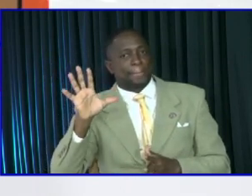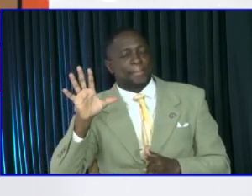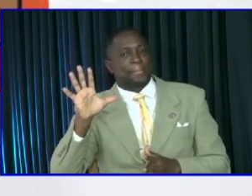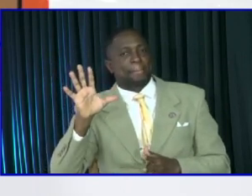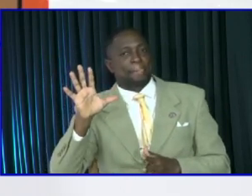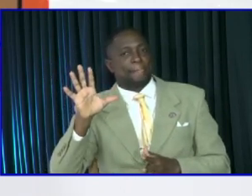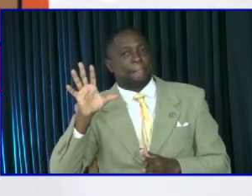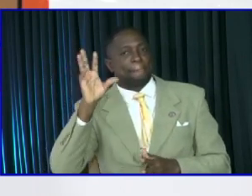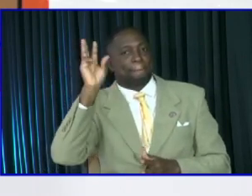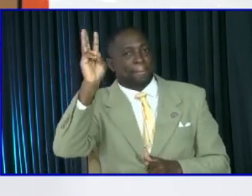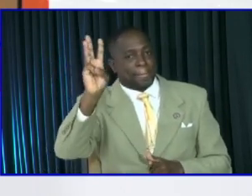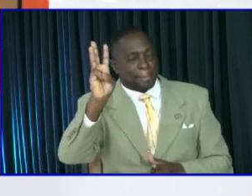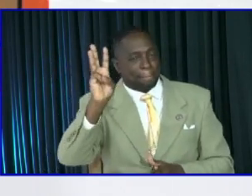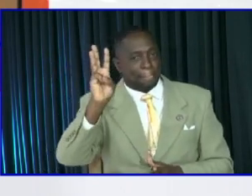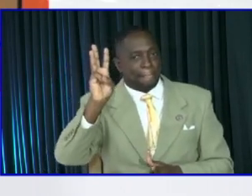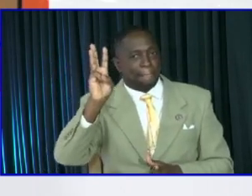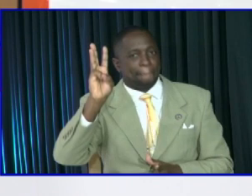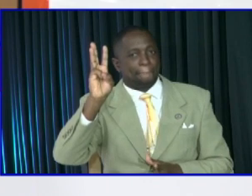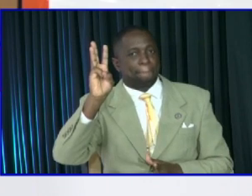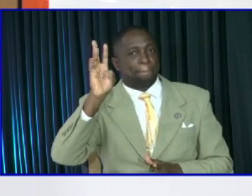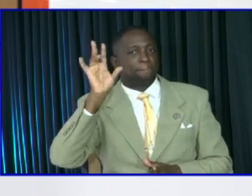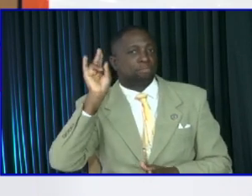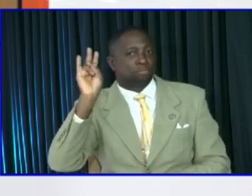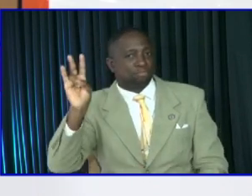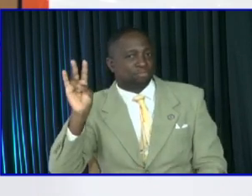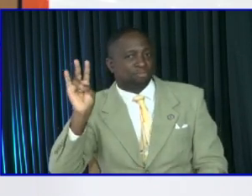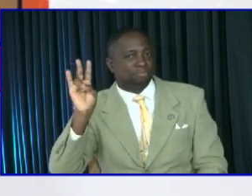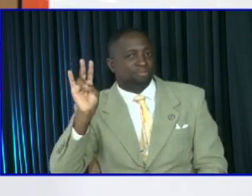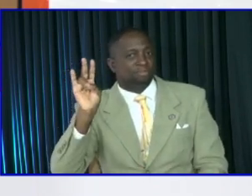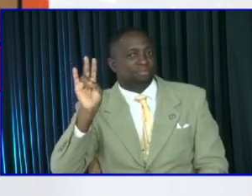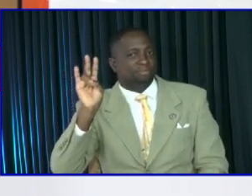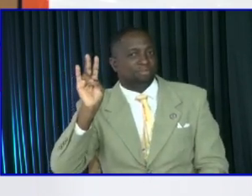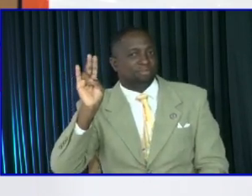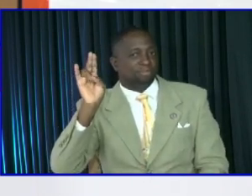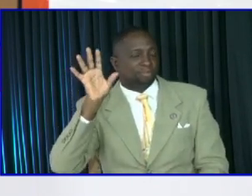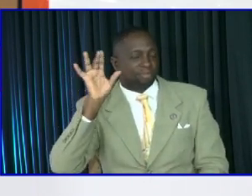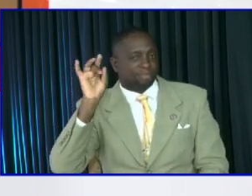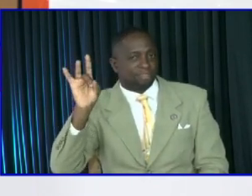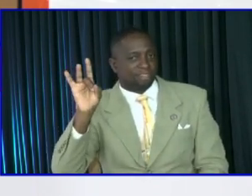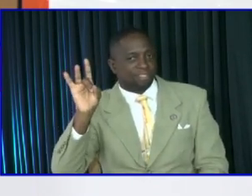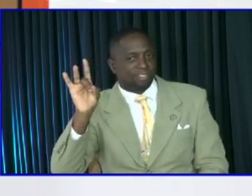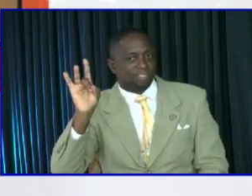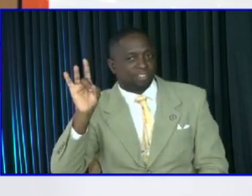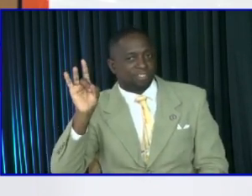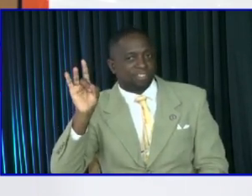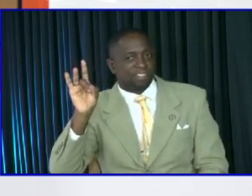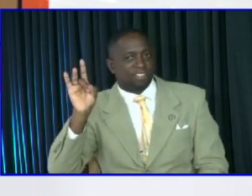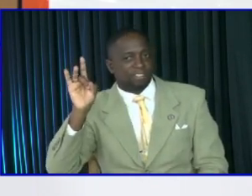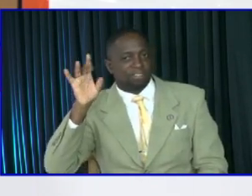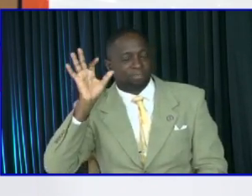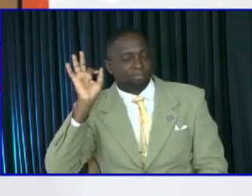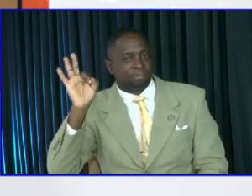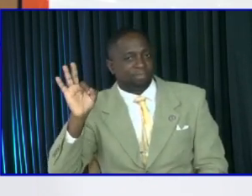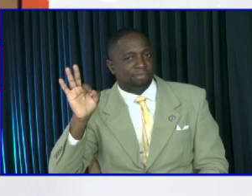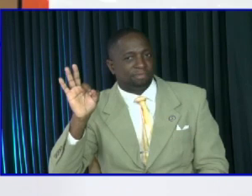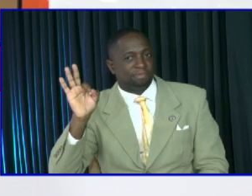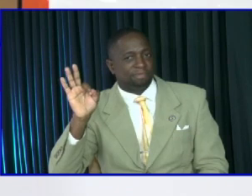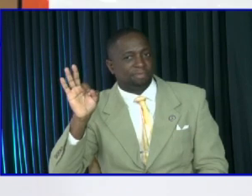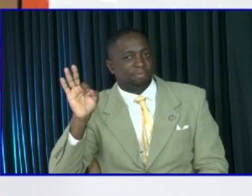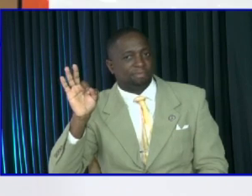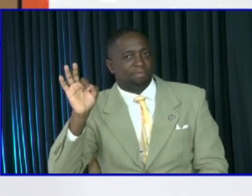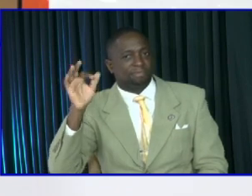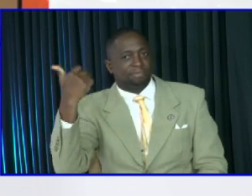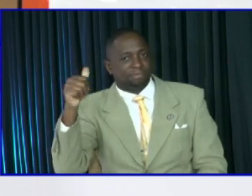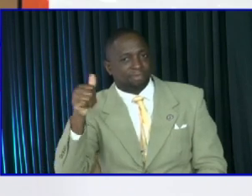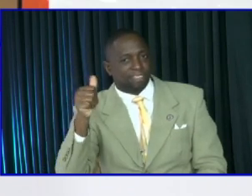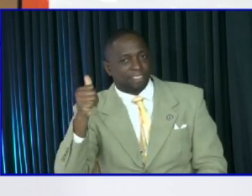Envor, Kayan Troop, Tamoya Bryan, Virgil McFarlane, Shante Stevenson,